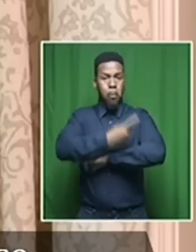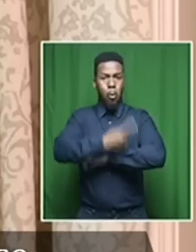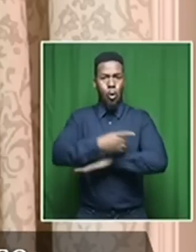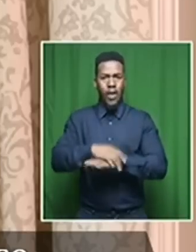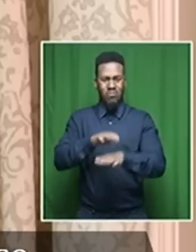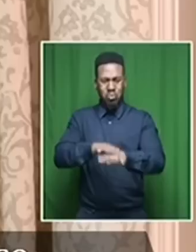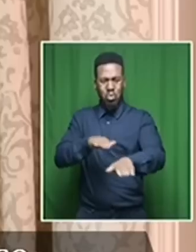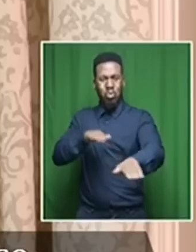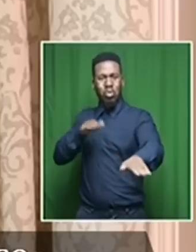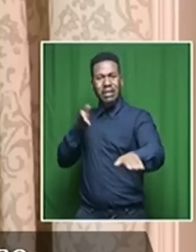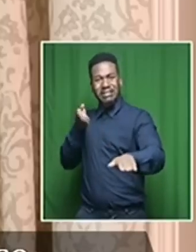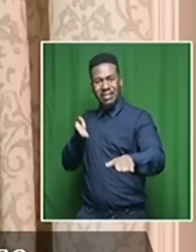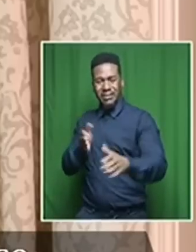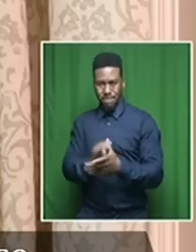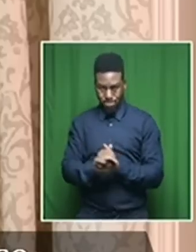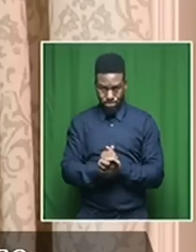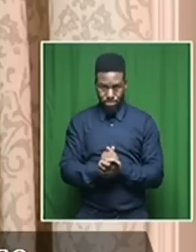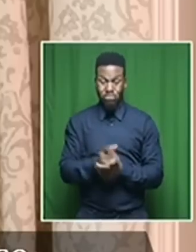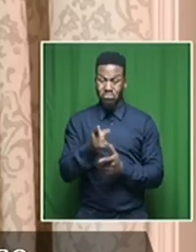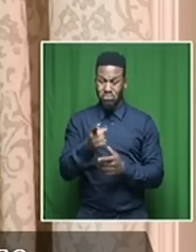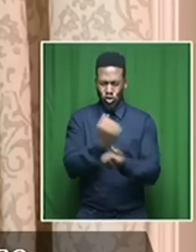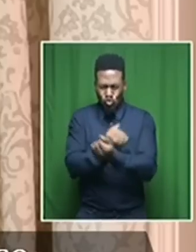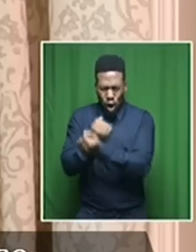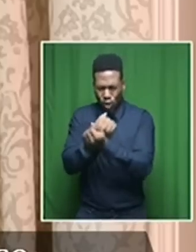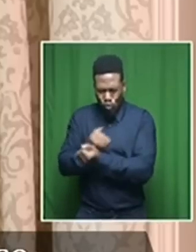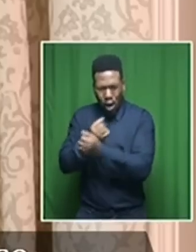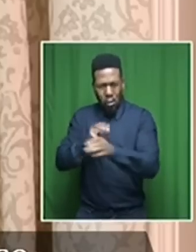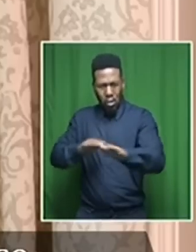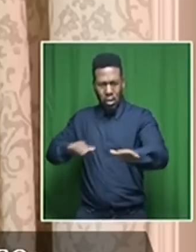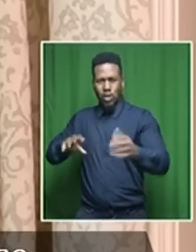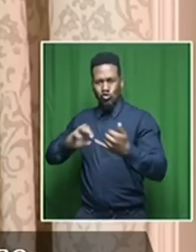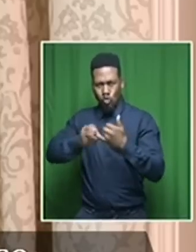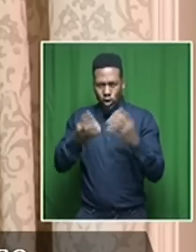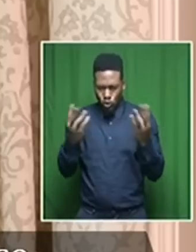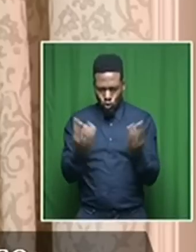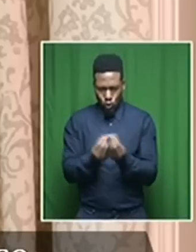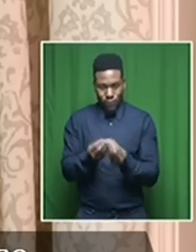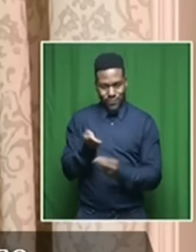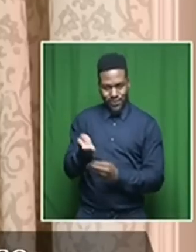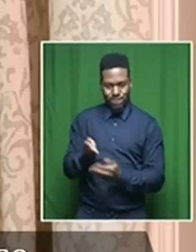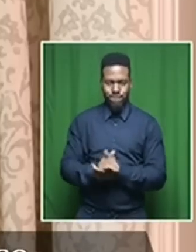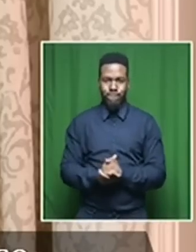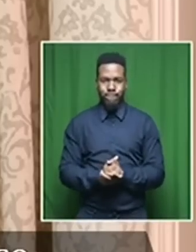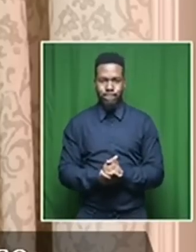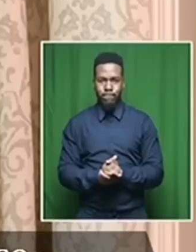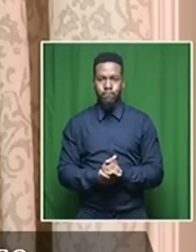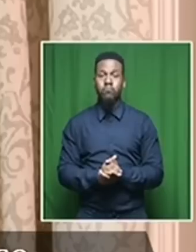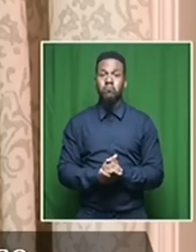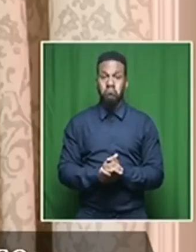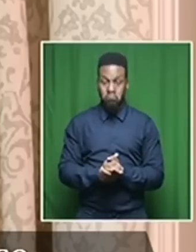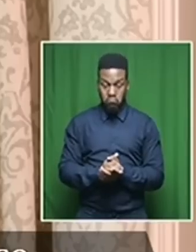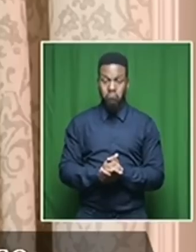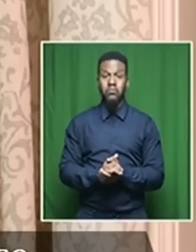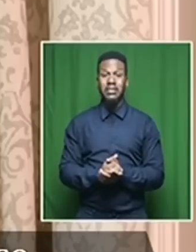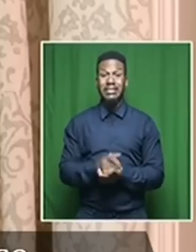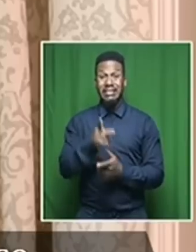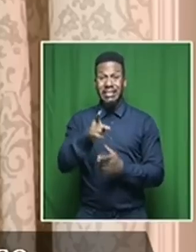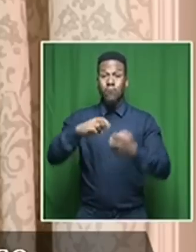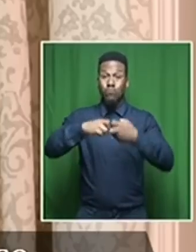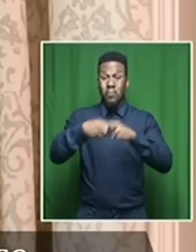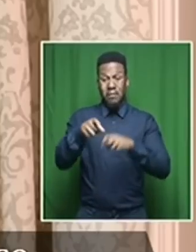the volumes of freight being carried on our key rail corridors. To address the crisis